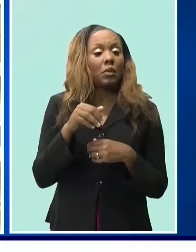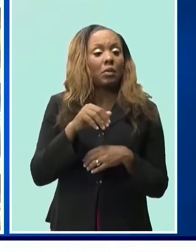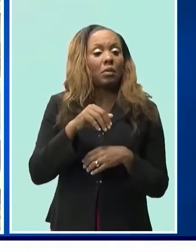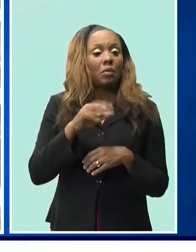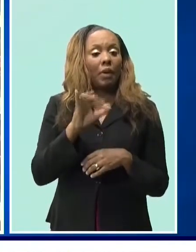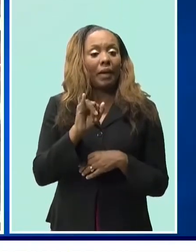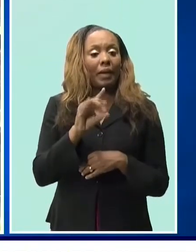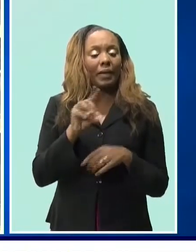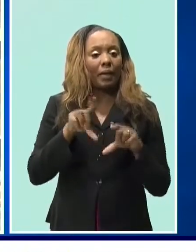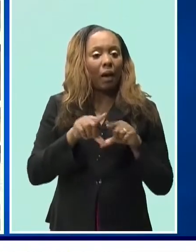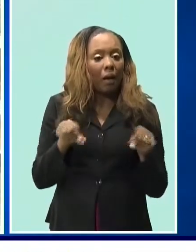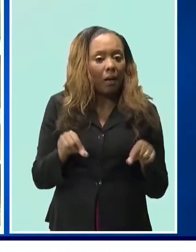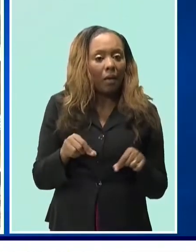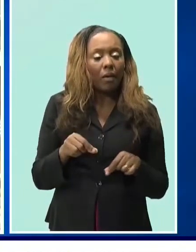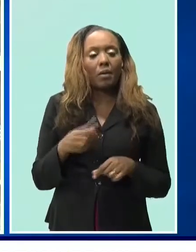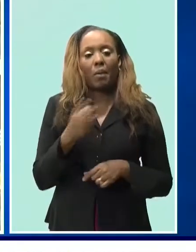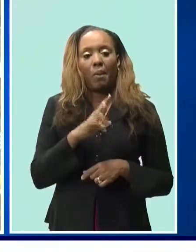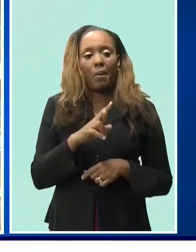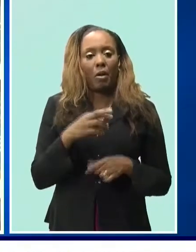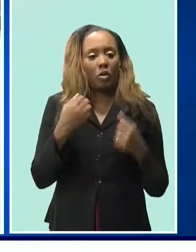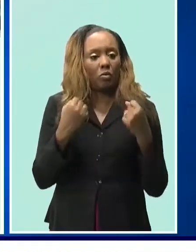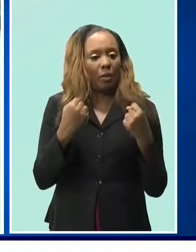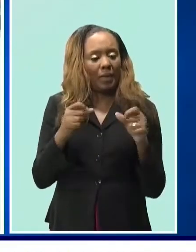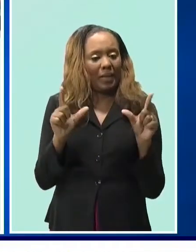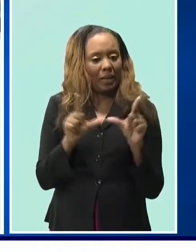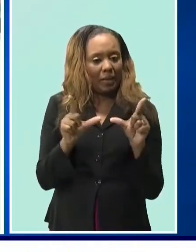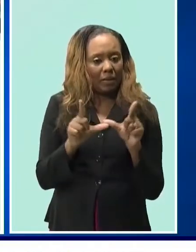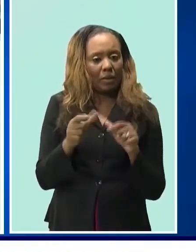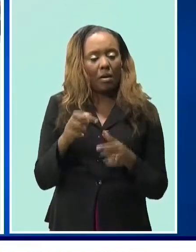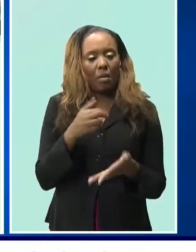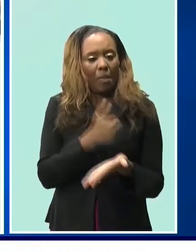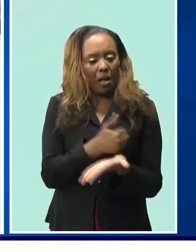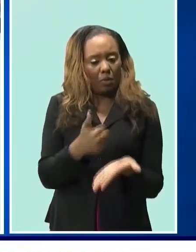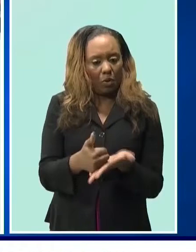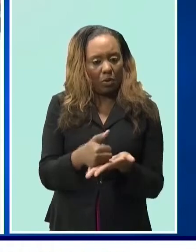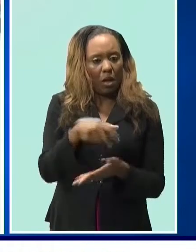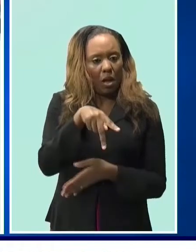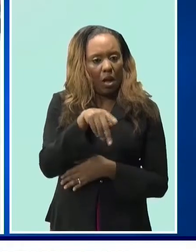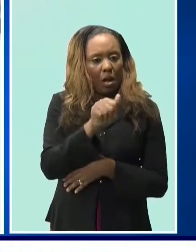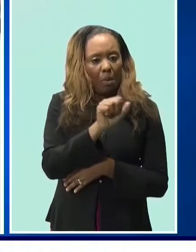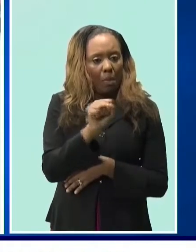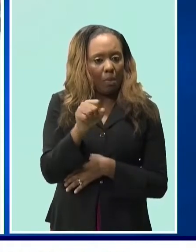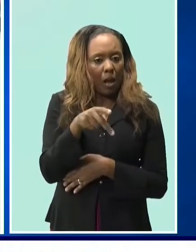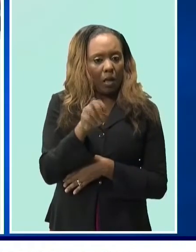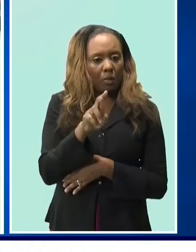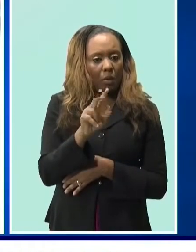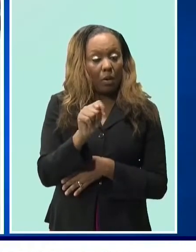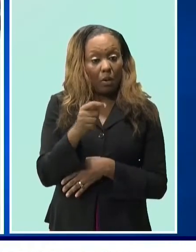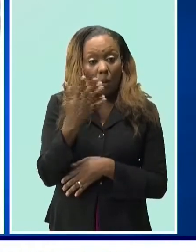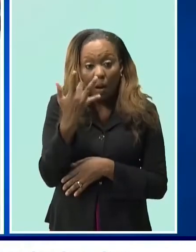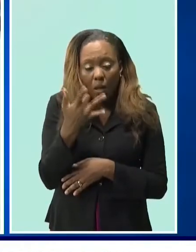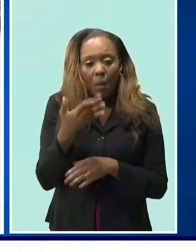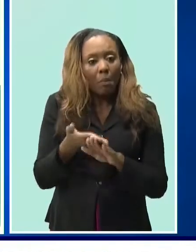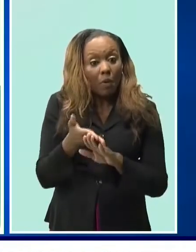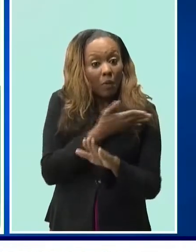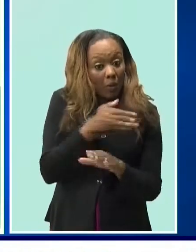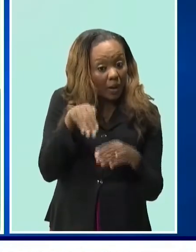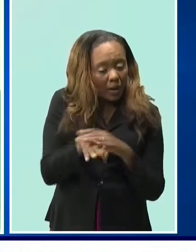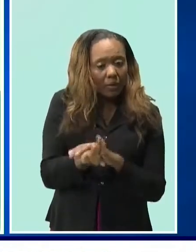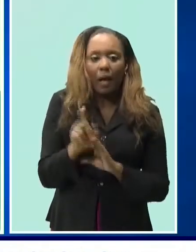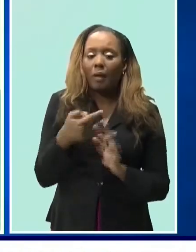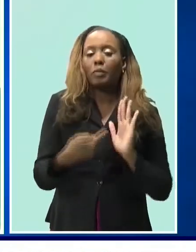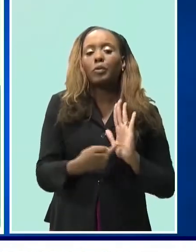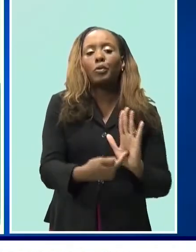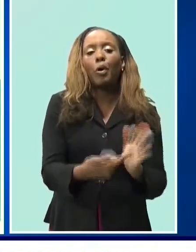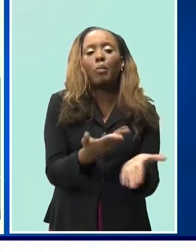identification cards, driver's license or passport, as they will be asked to show picture ID before entering the premises. They are